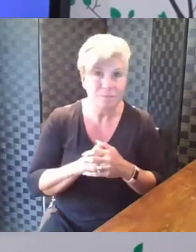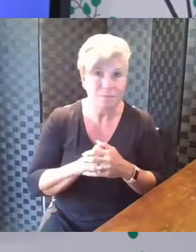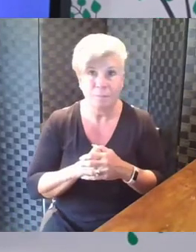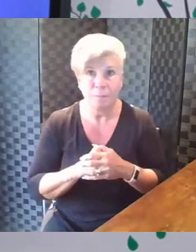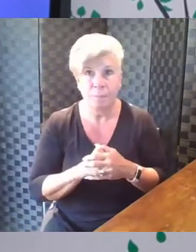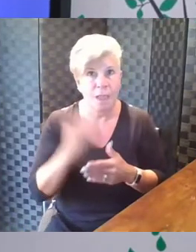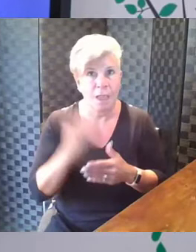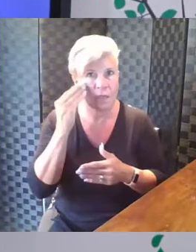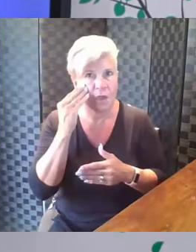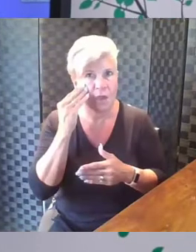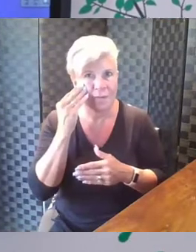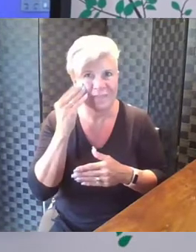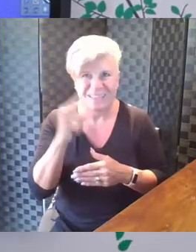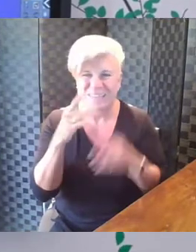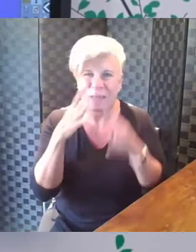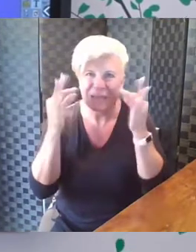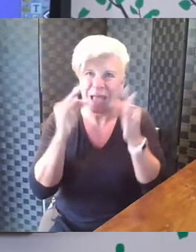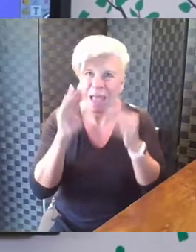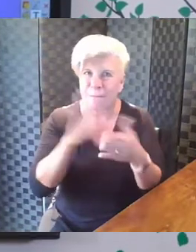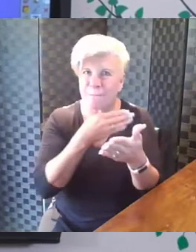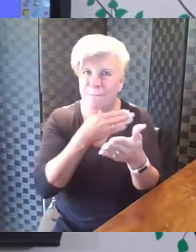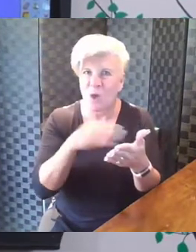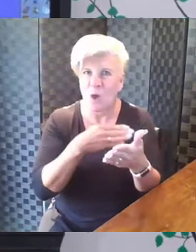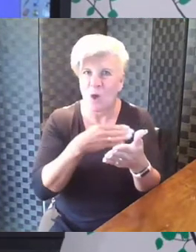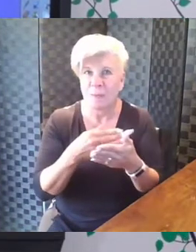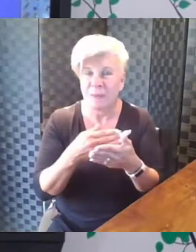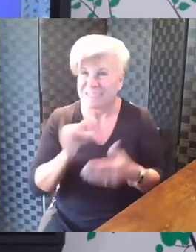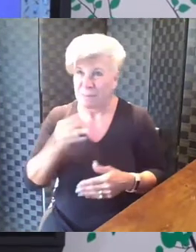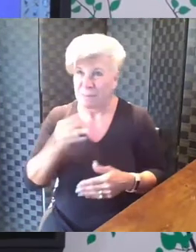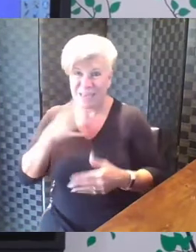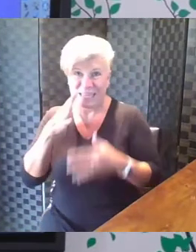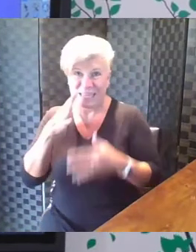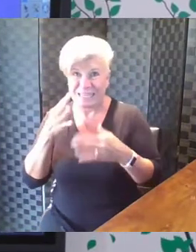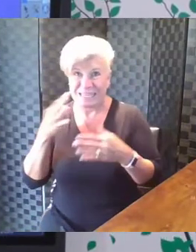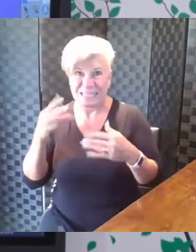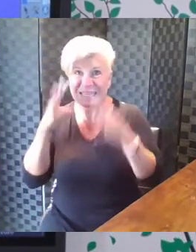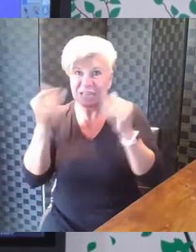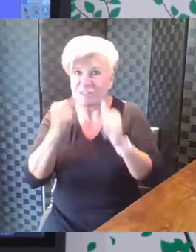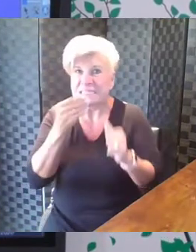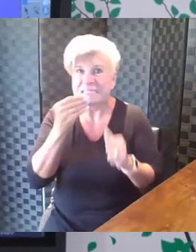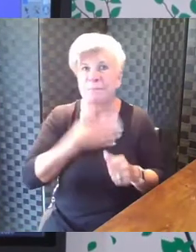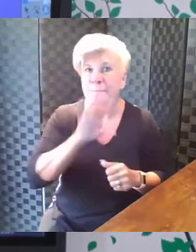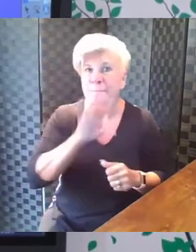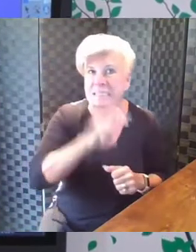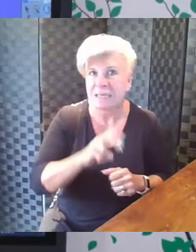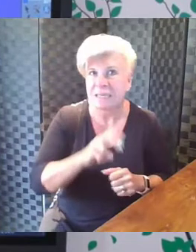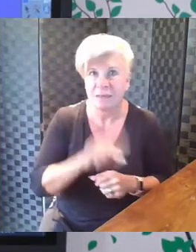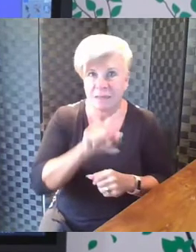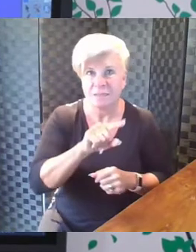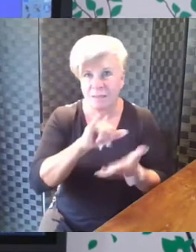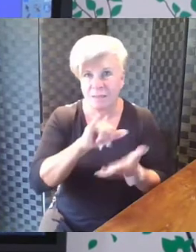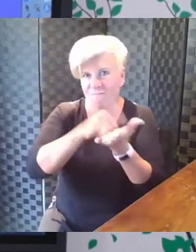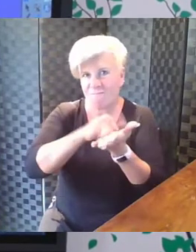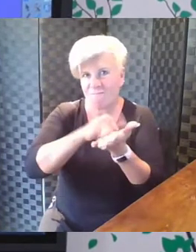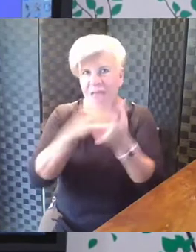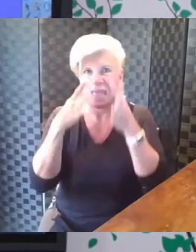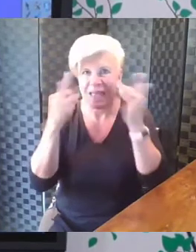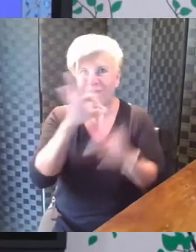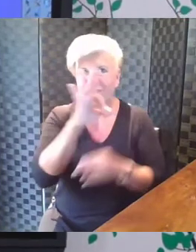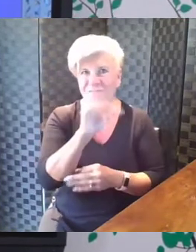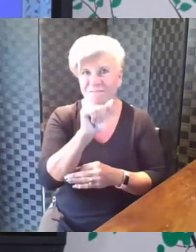You know I'm going to love this poem because it's about a cat, just like my cat that tried to eat that pizza. It's called The Fat Cat. Did you hear that rhyme right